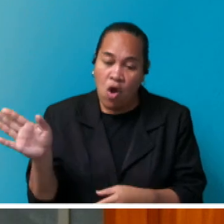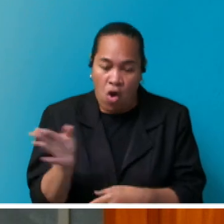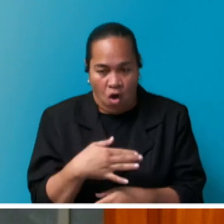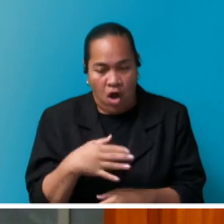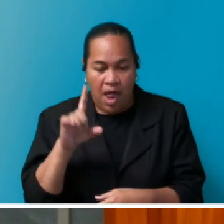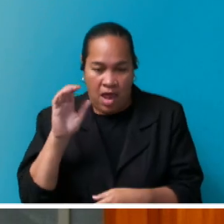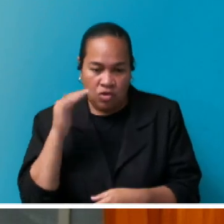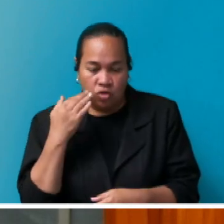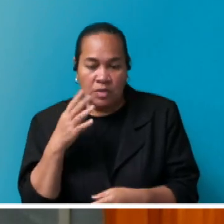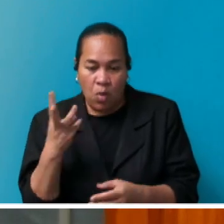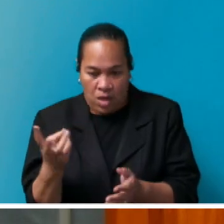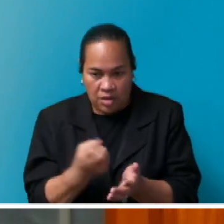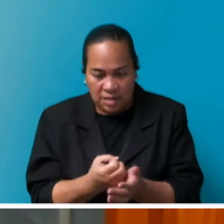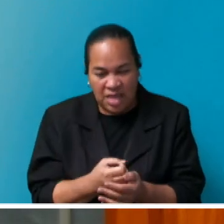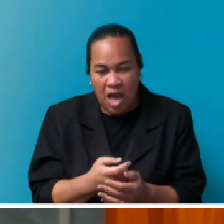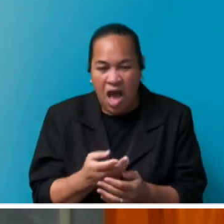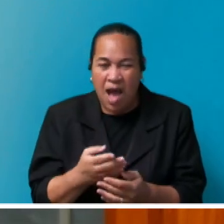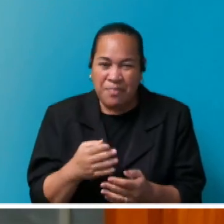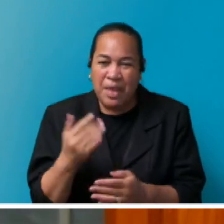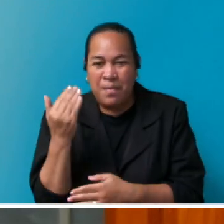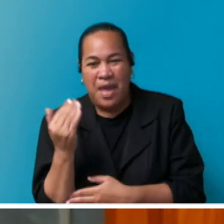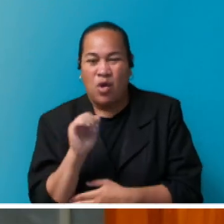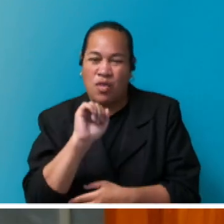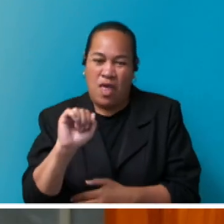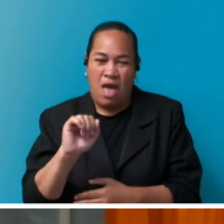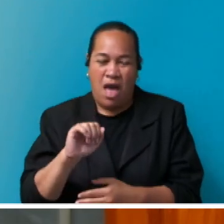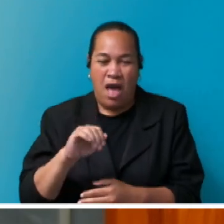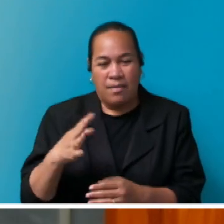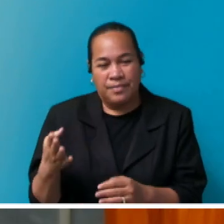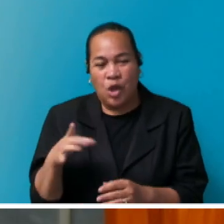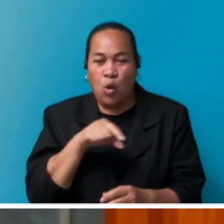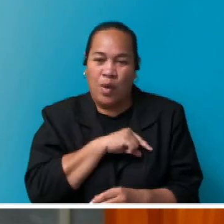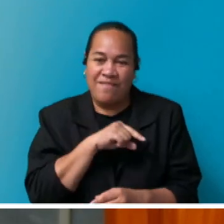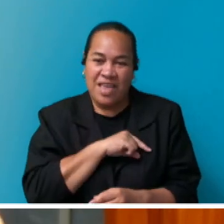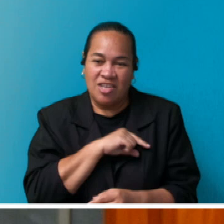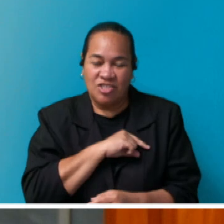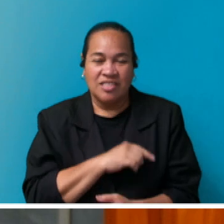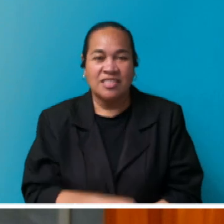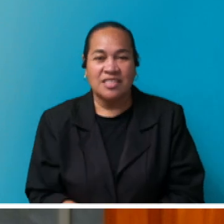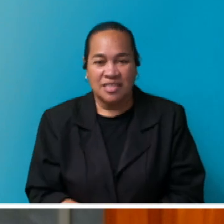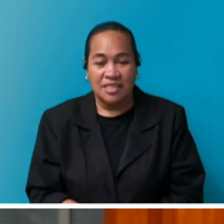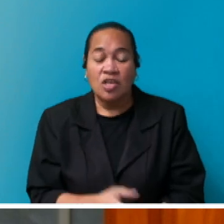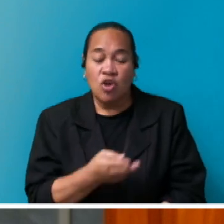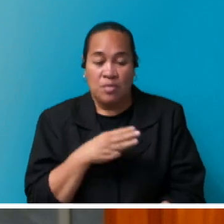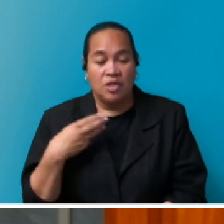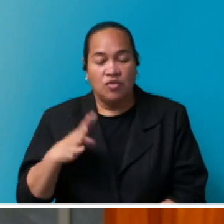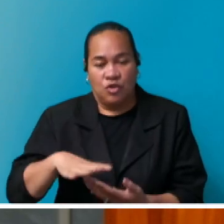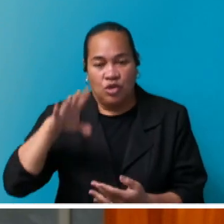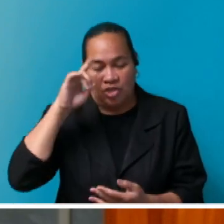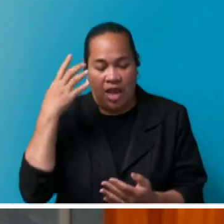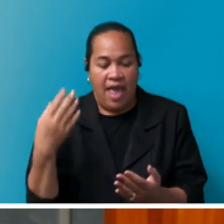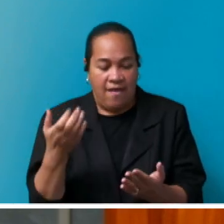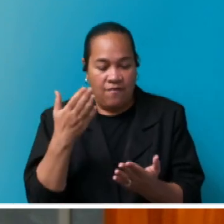are remunerated based on their qualifications, which is according to the Ministry of Education